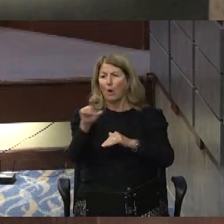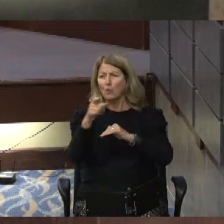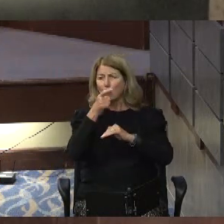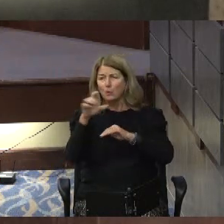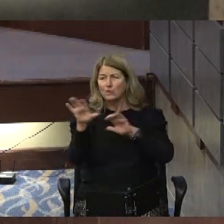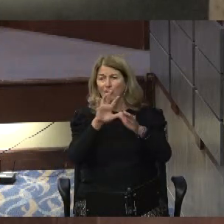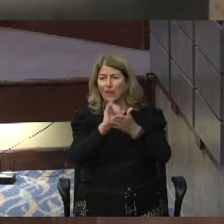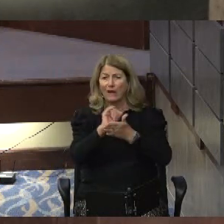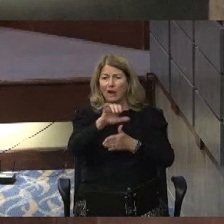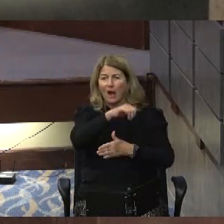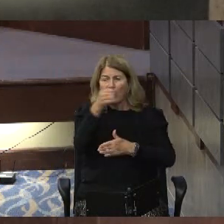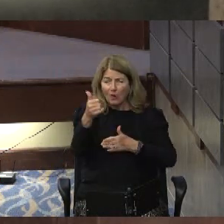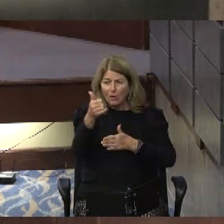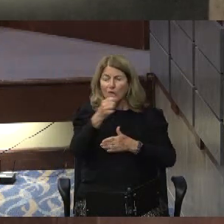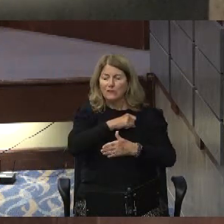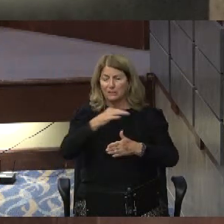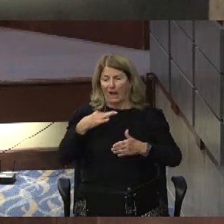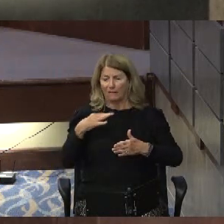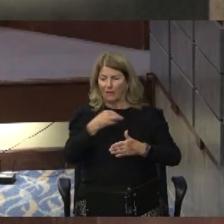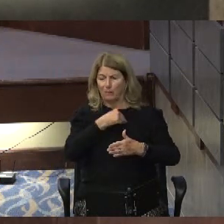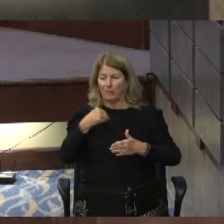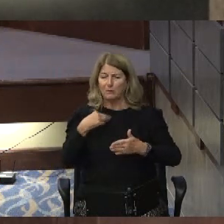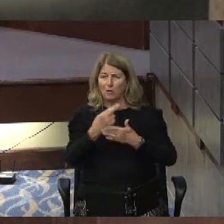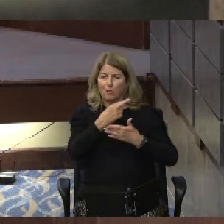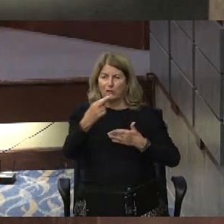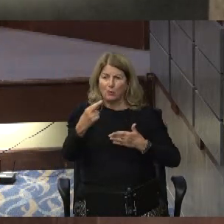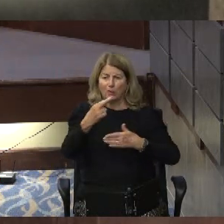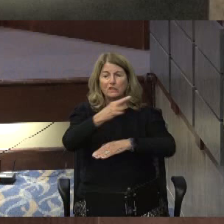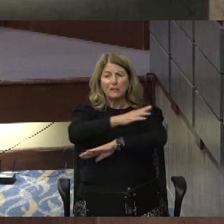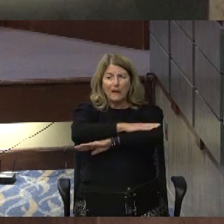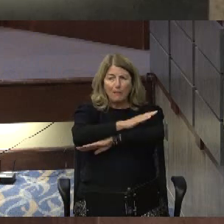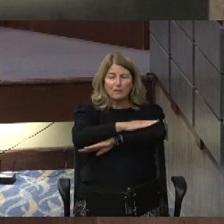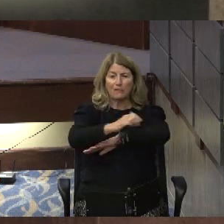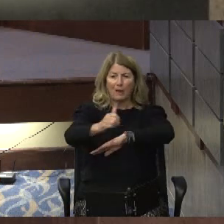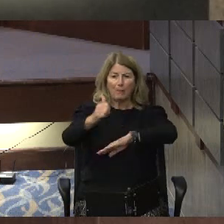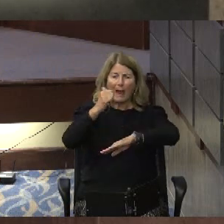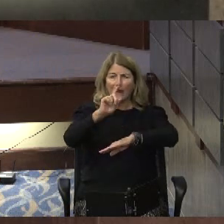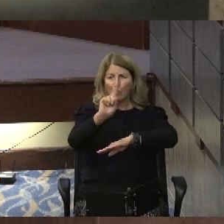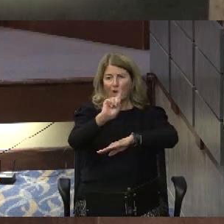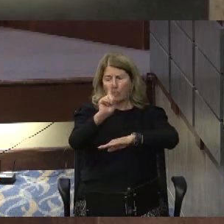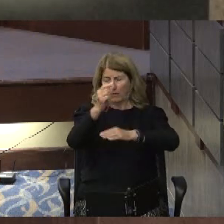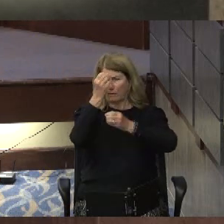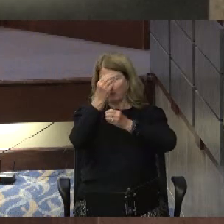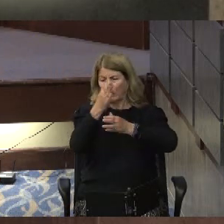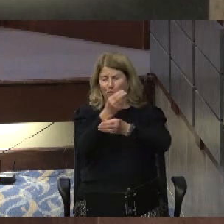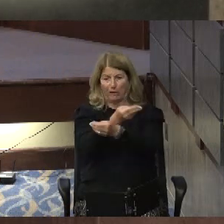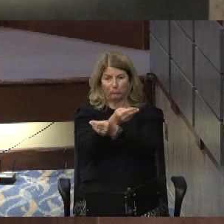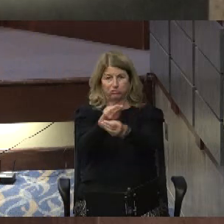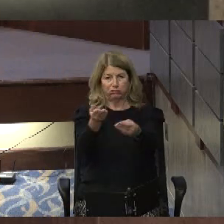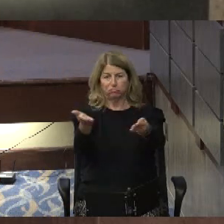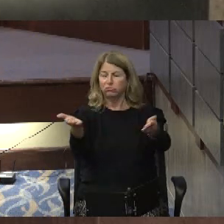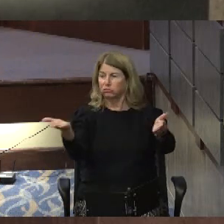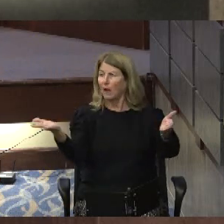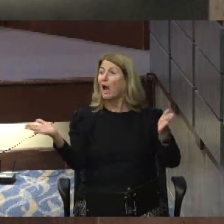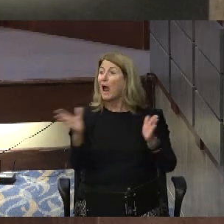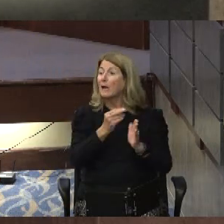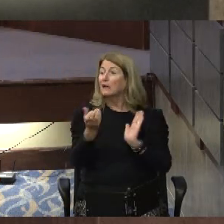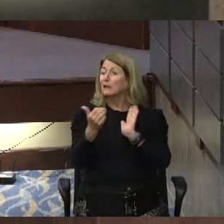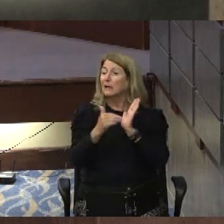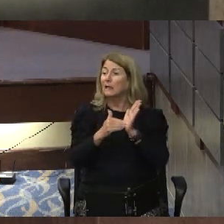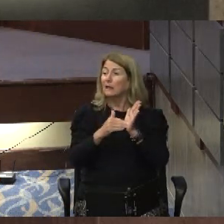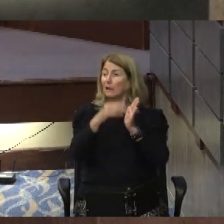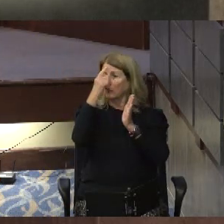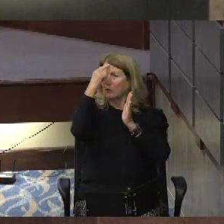at resource tables in the back where information could be distributed. And again, the dream team